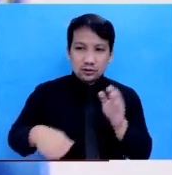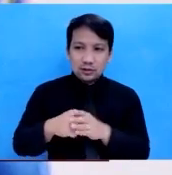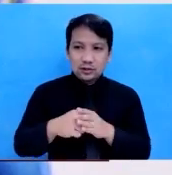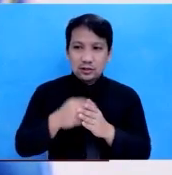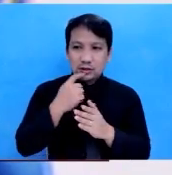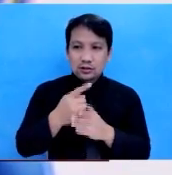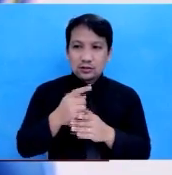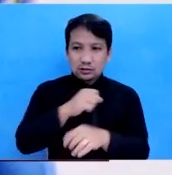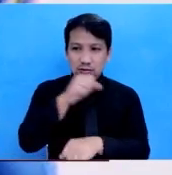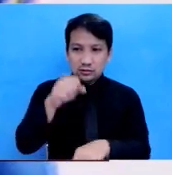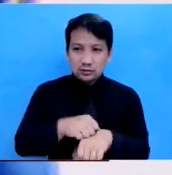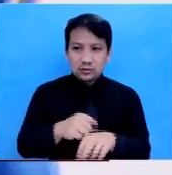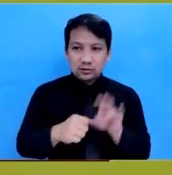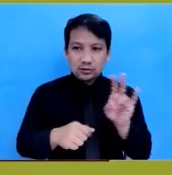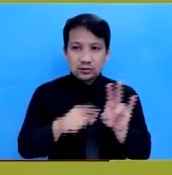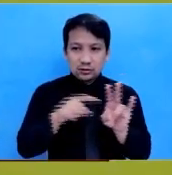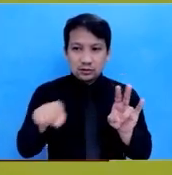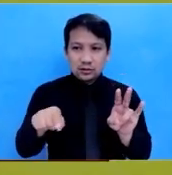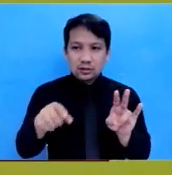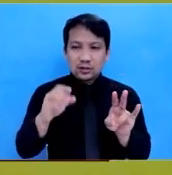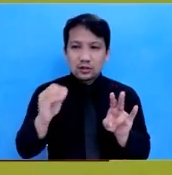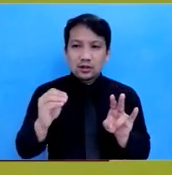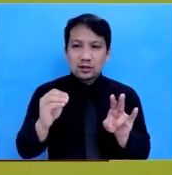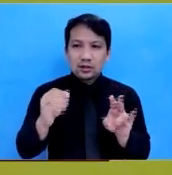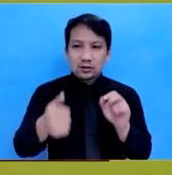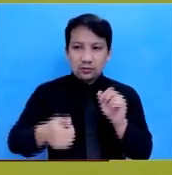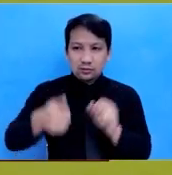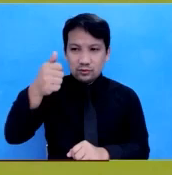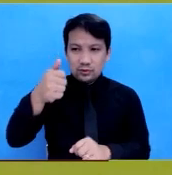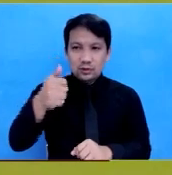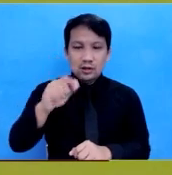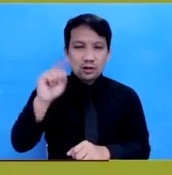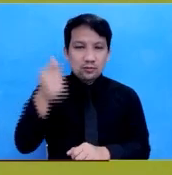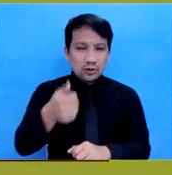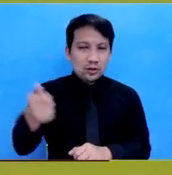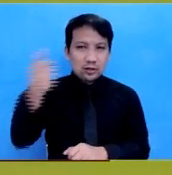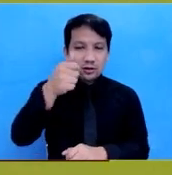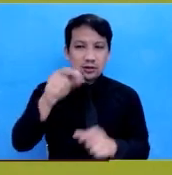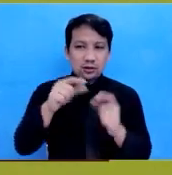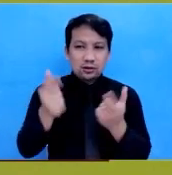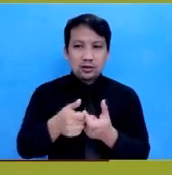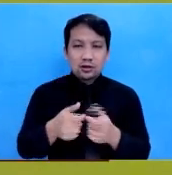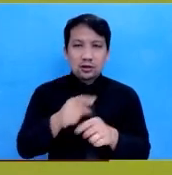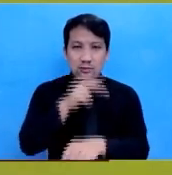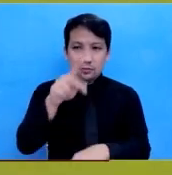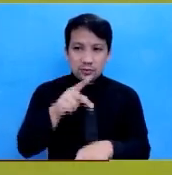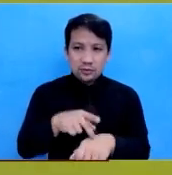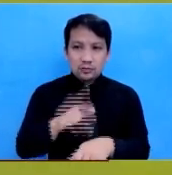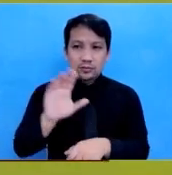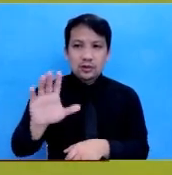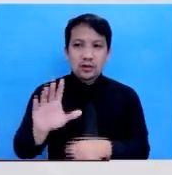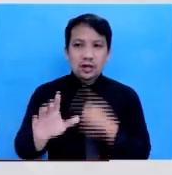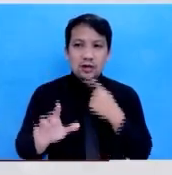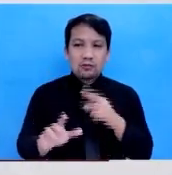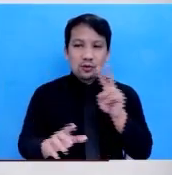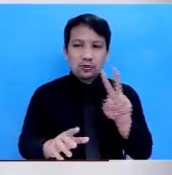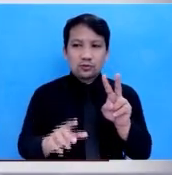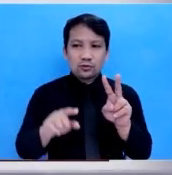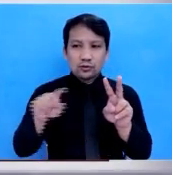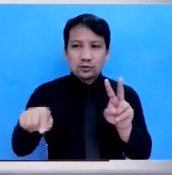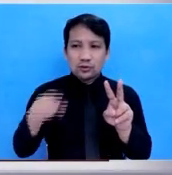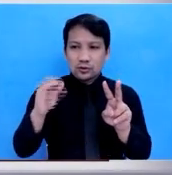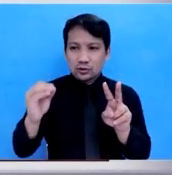Singapore 7-0. Dahil sa panalo, numero uno na sa Group A ang ating national team na may 2 wins at 0